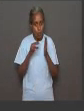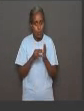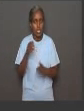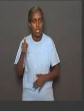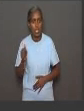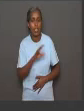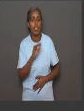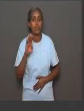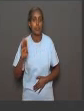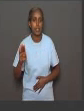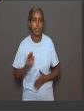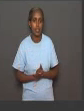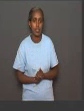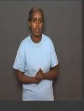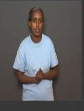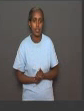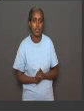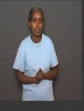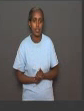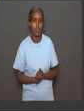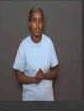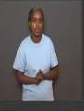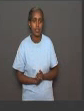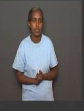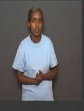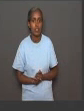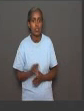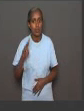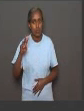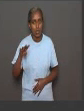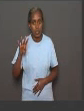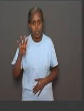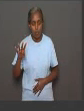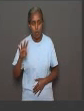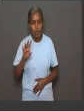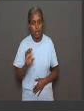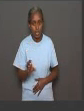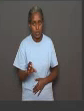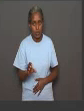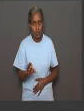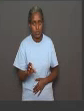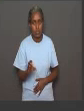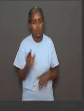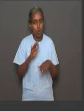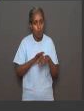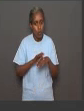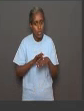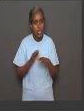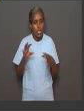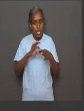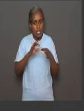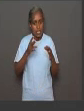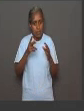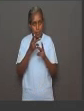A and B are 24 radios on assembly